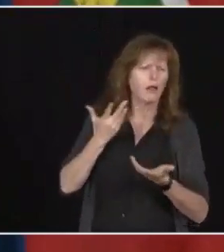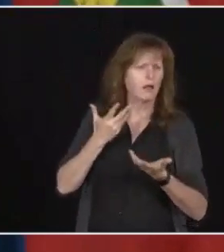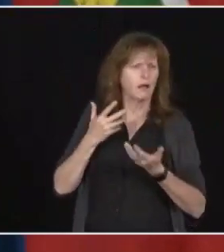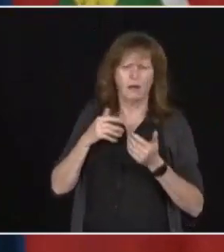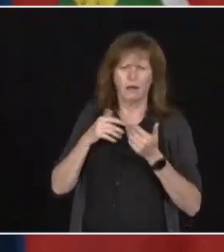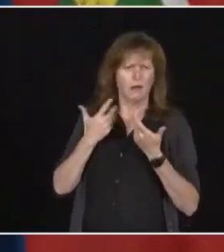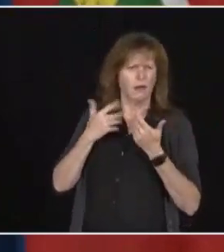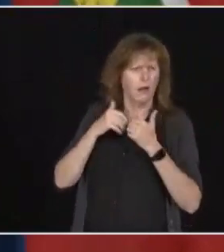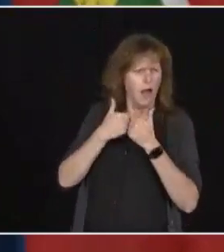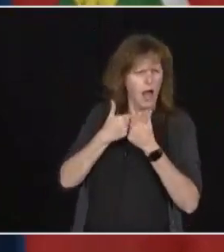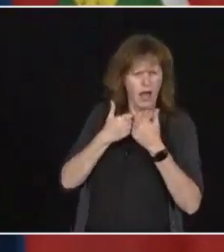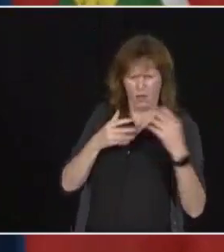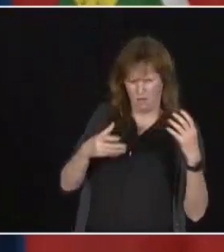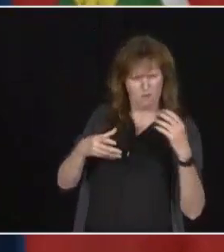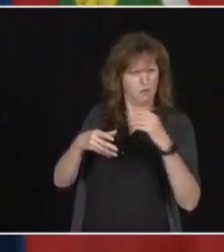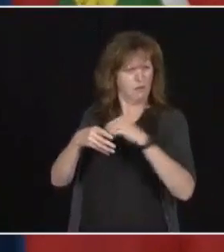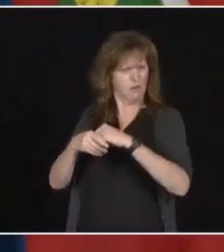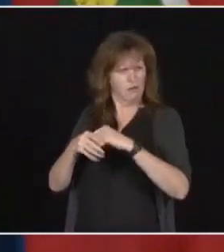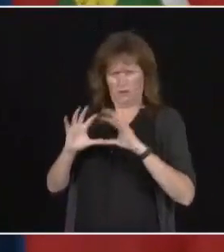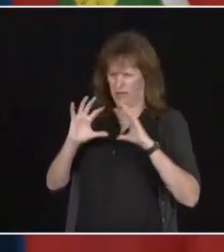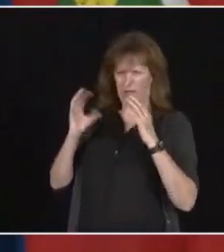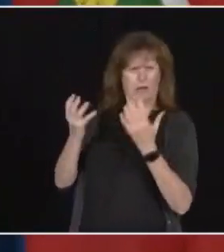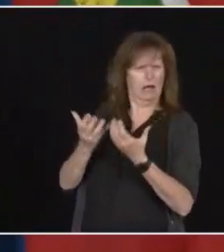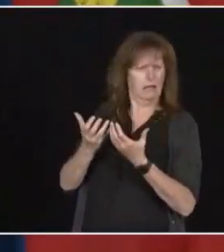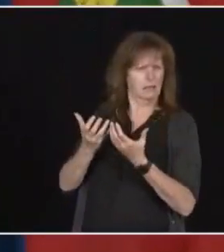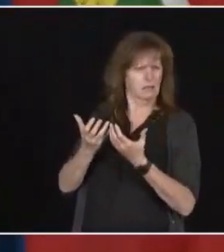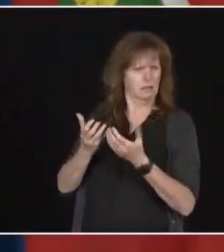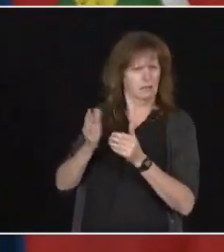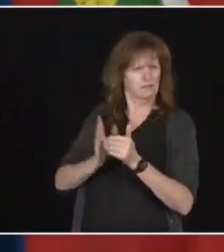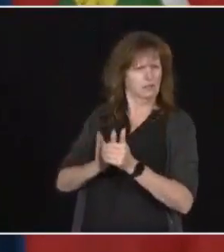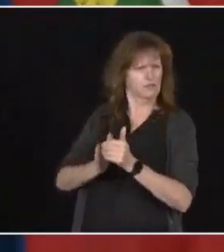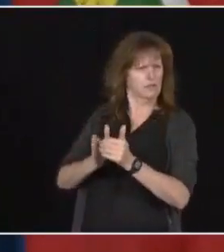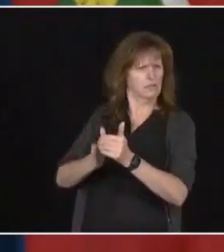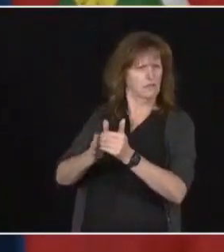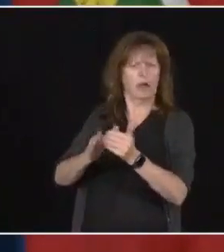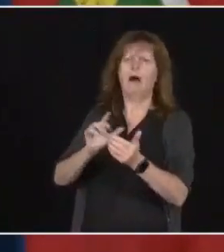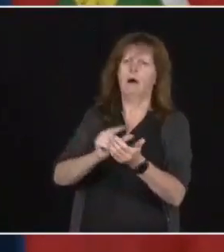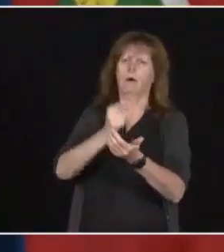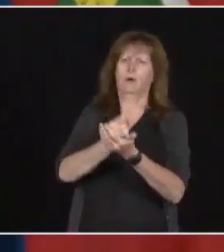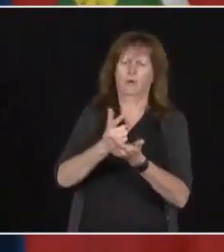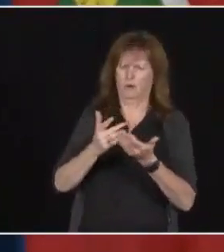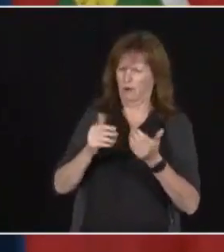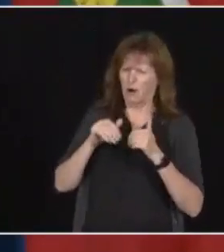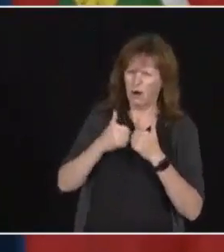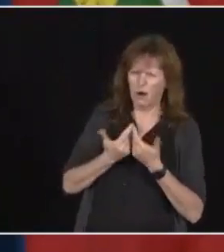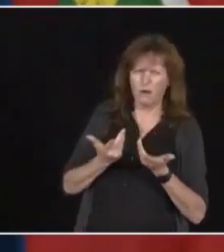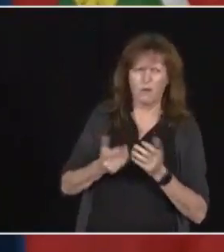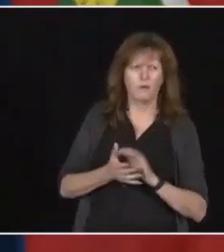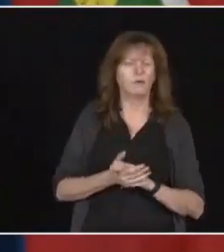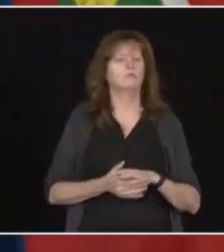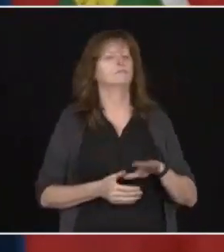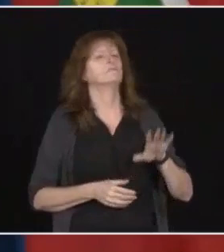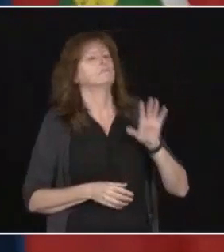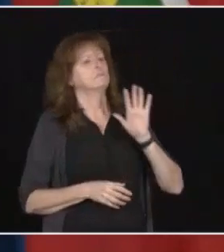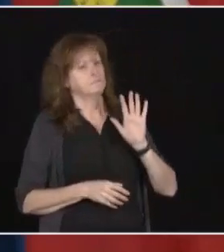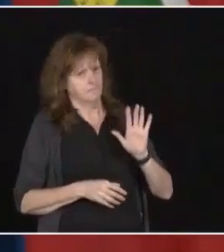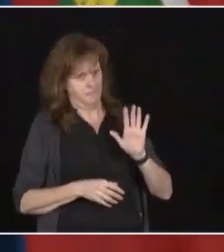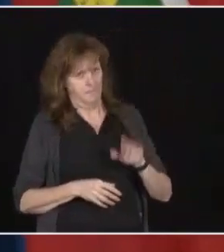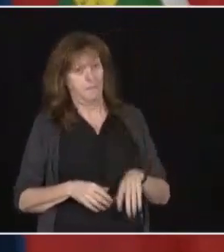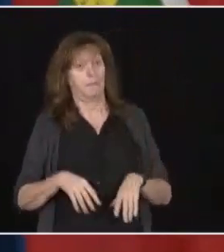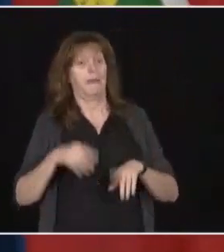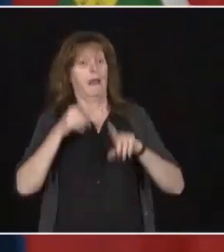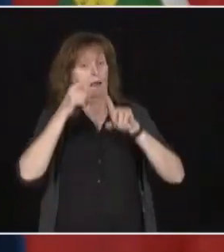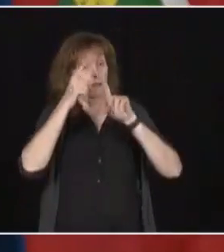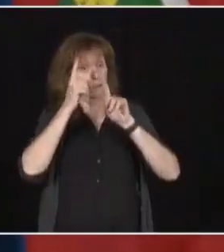they participate in these classes and complete their year? So the specifics of the program I will try